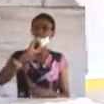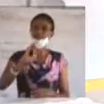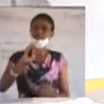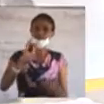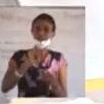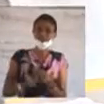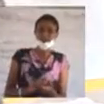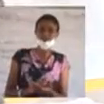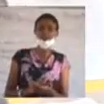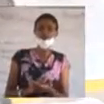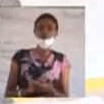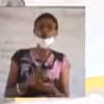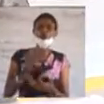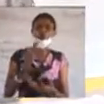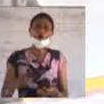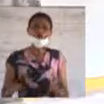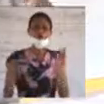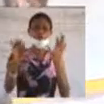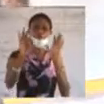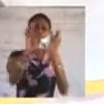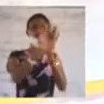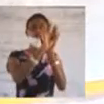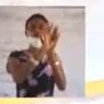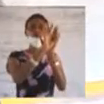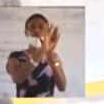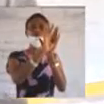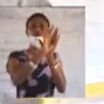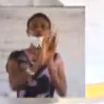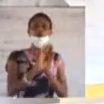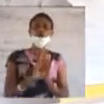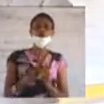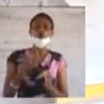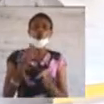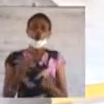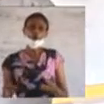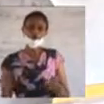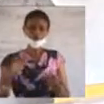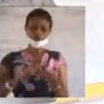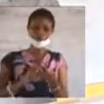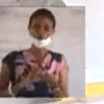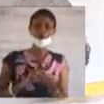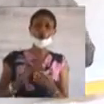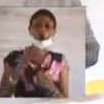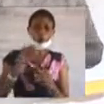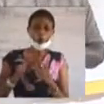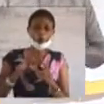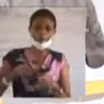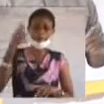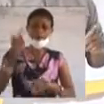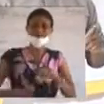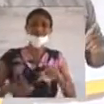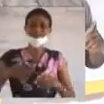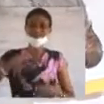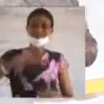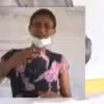is that the use of illicit type of drug or hard drug,